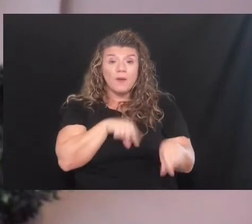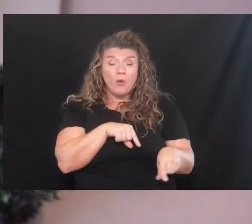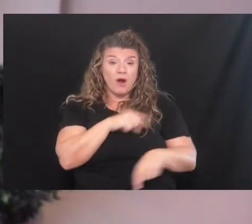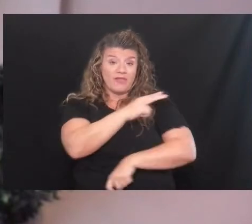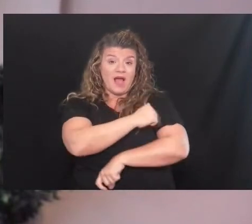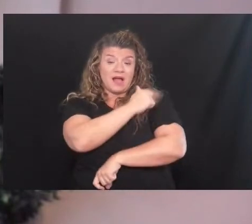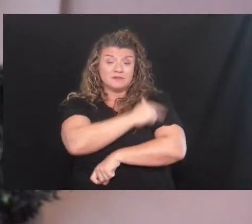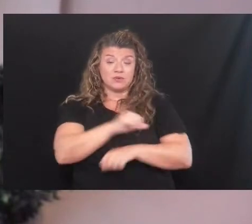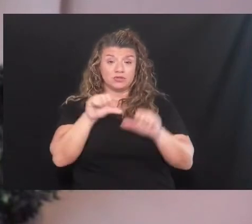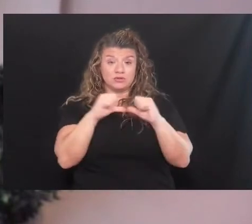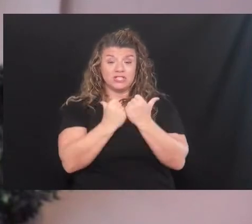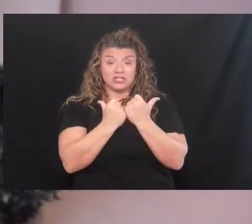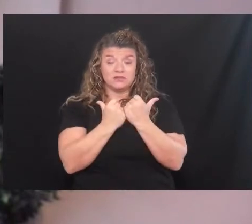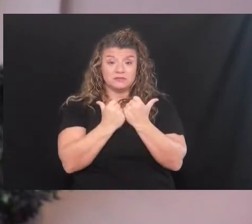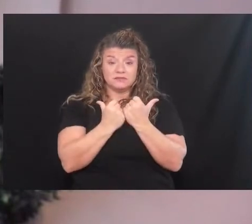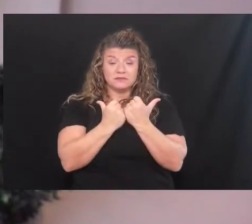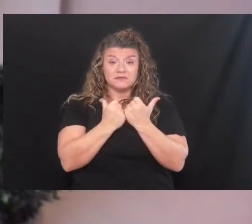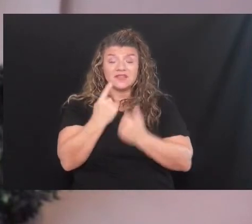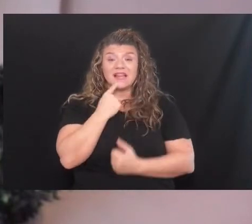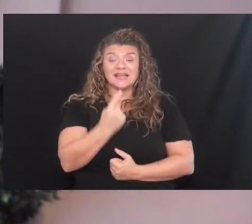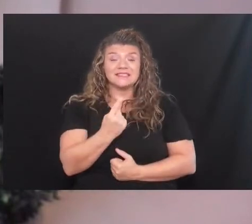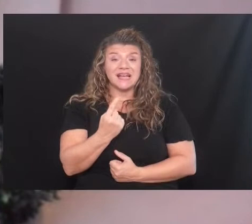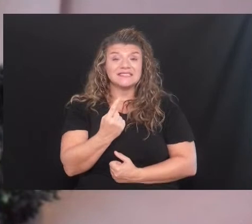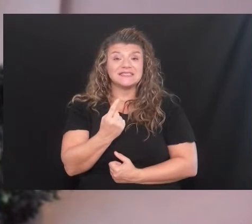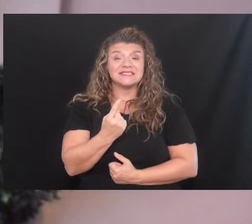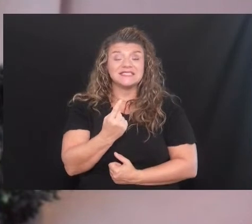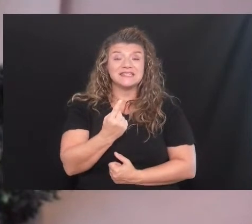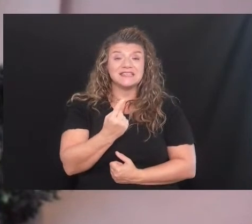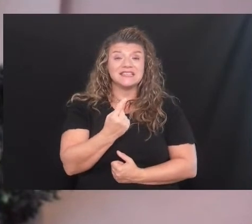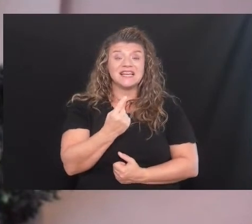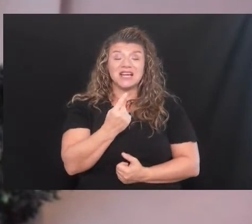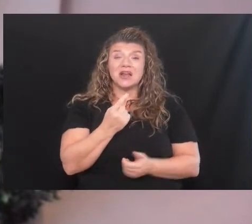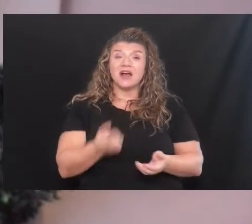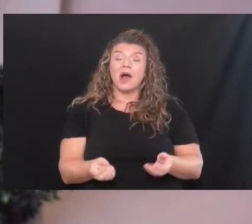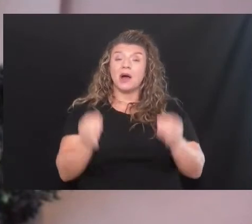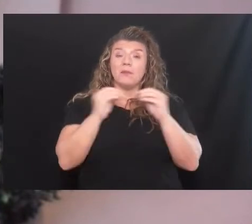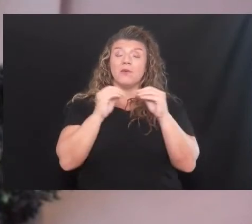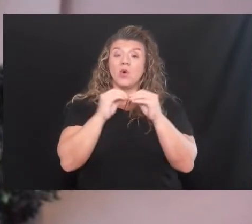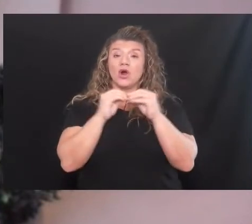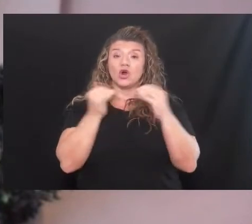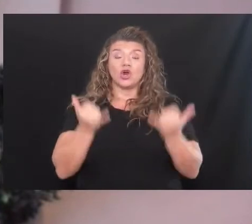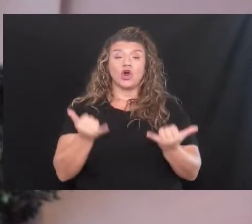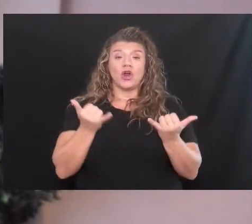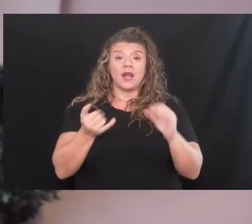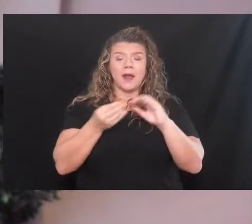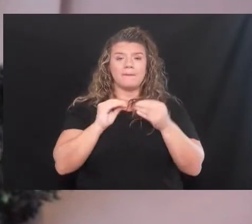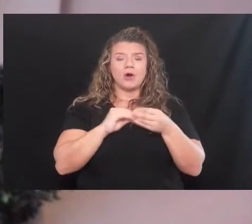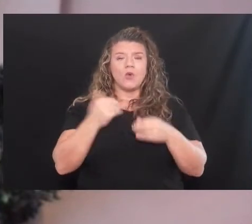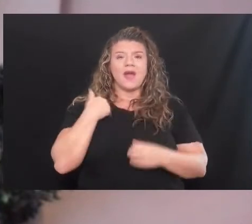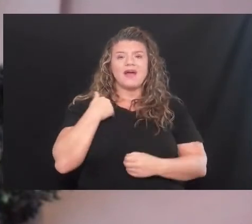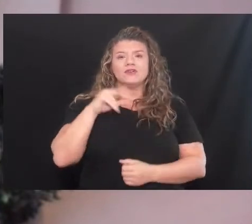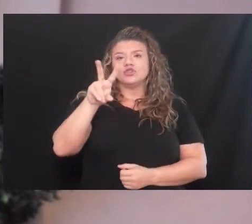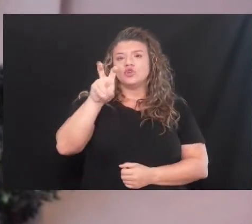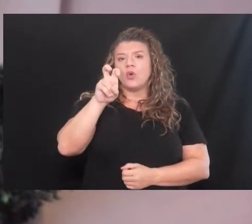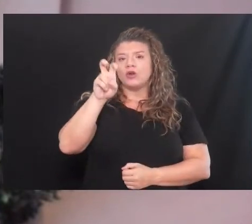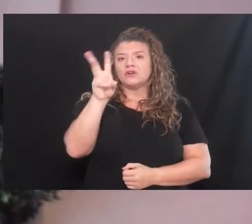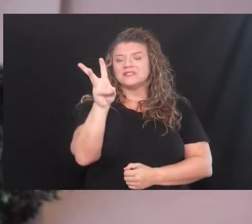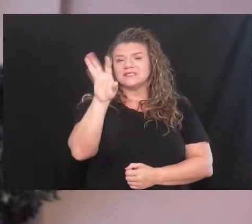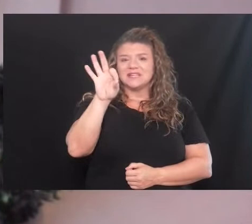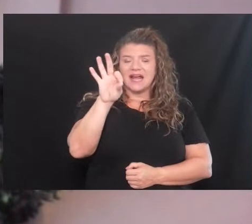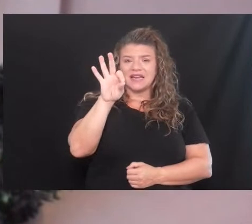Hospital Association that says that perhaps an even more current number is that we have